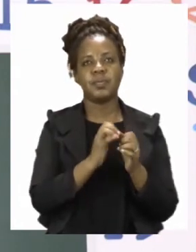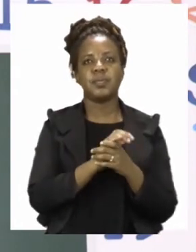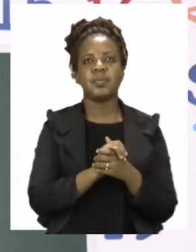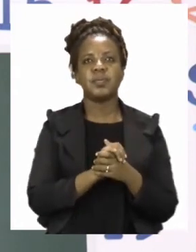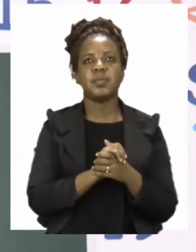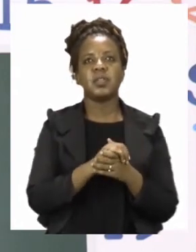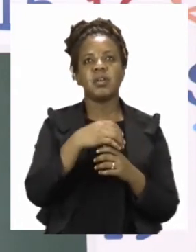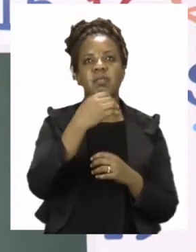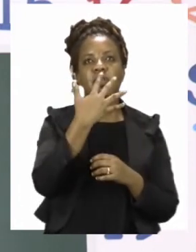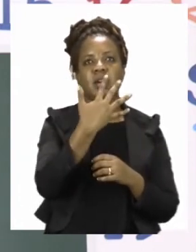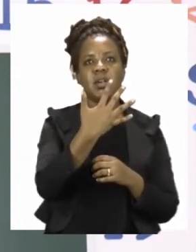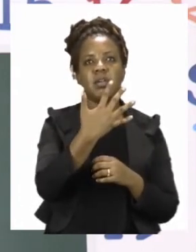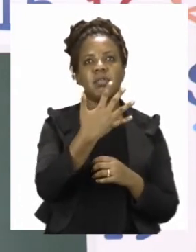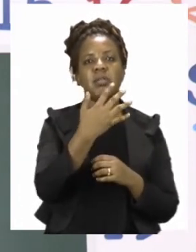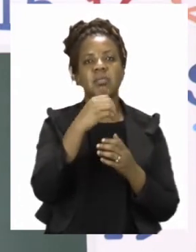10,